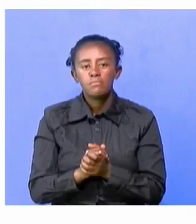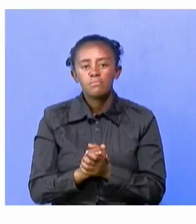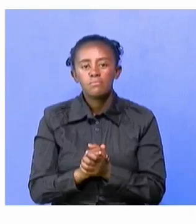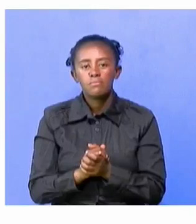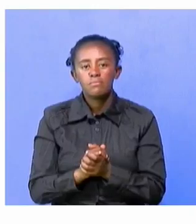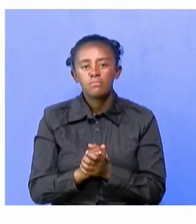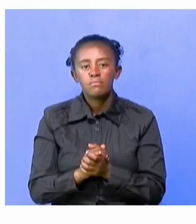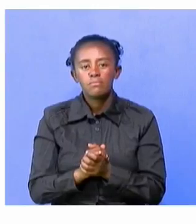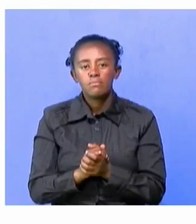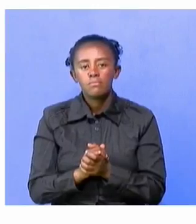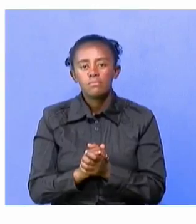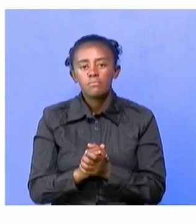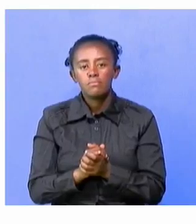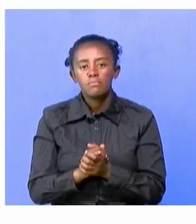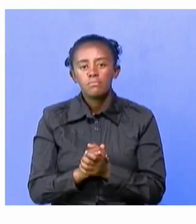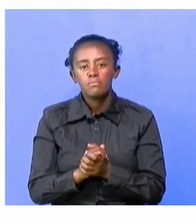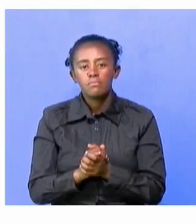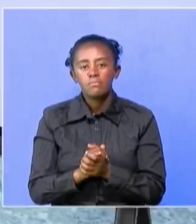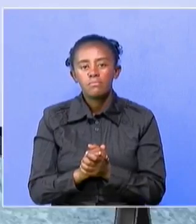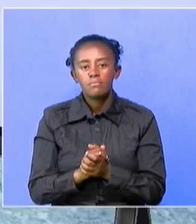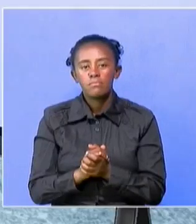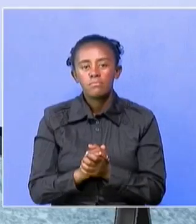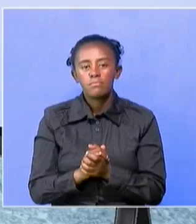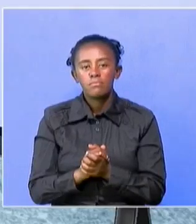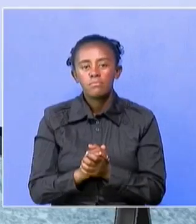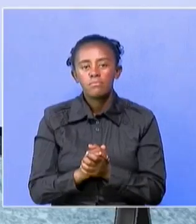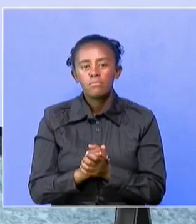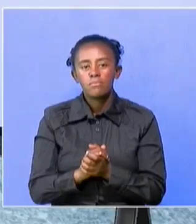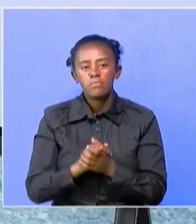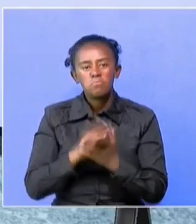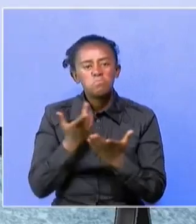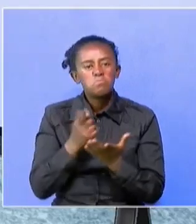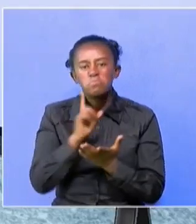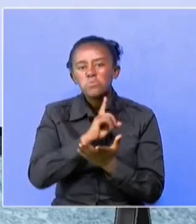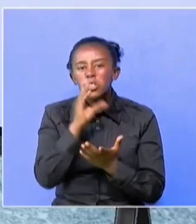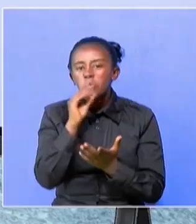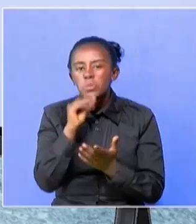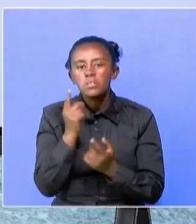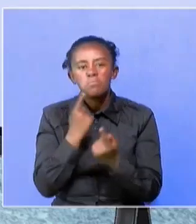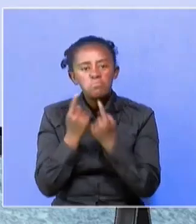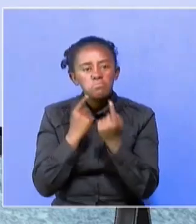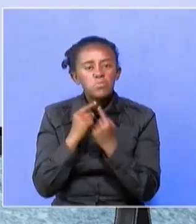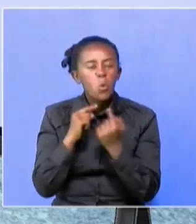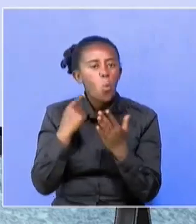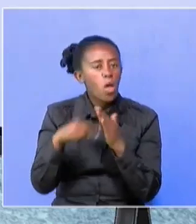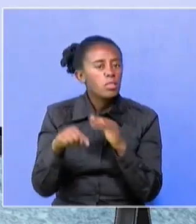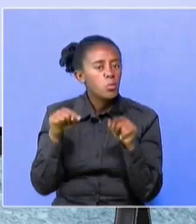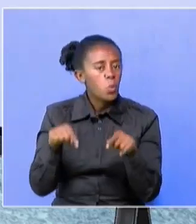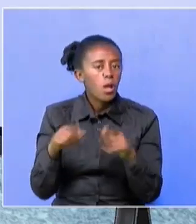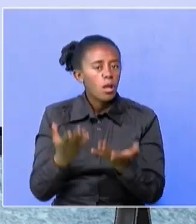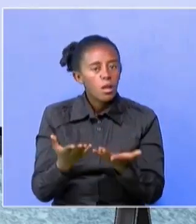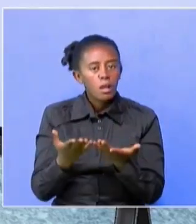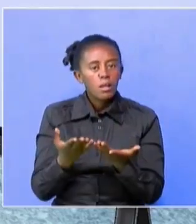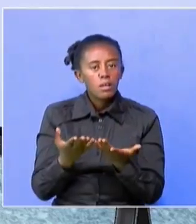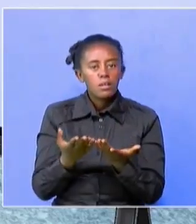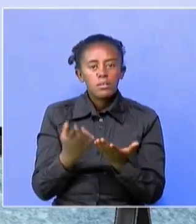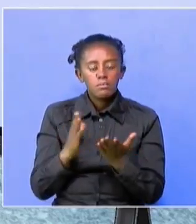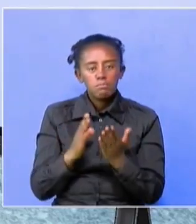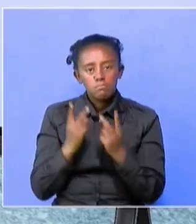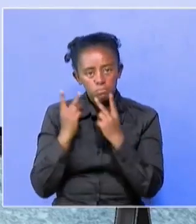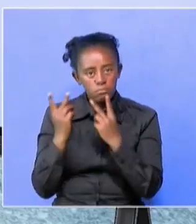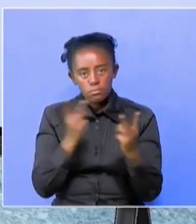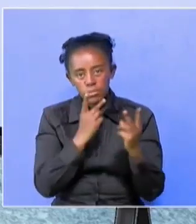What are we going to speak today? Good. Let's go and talk